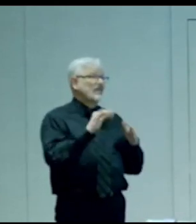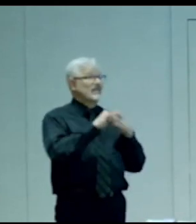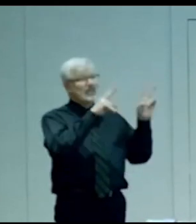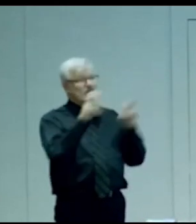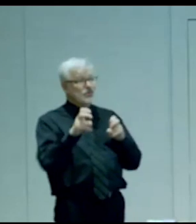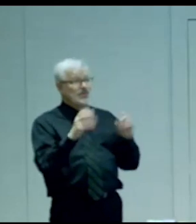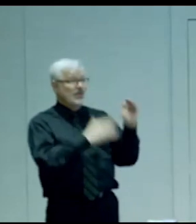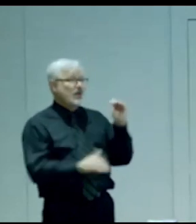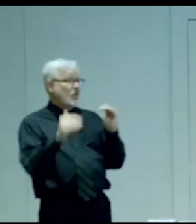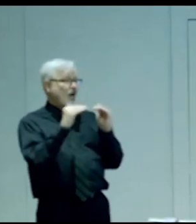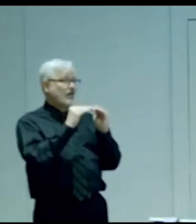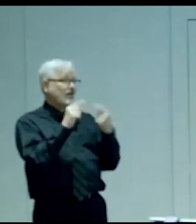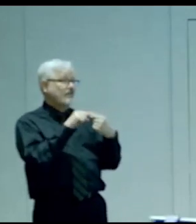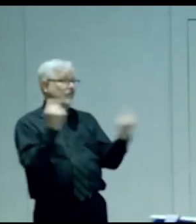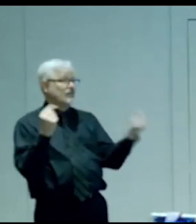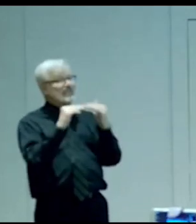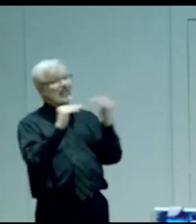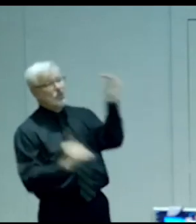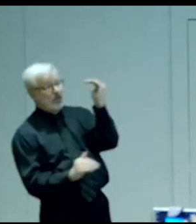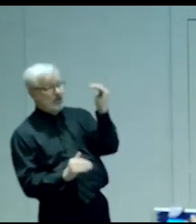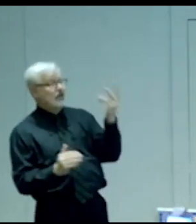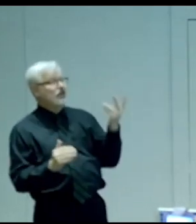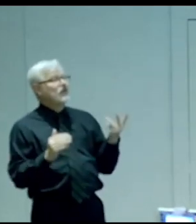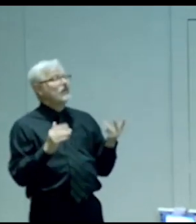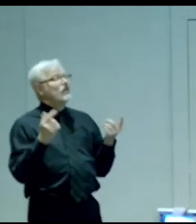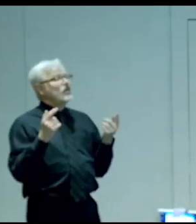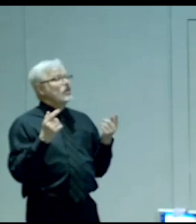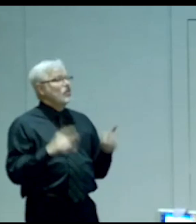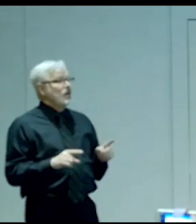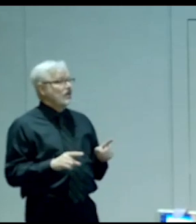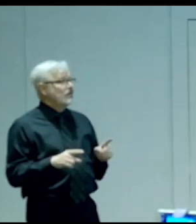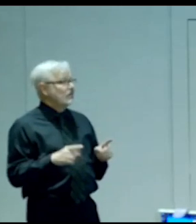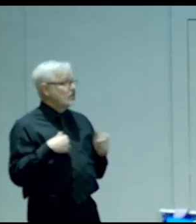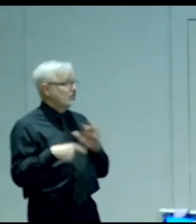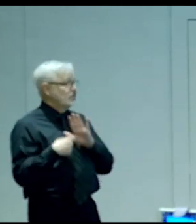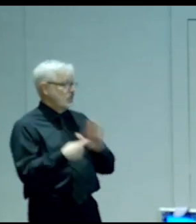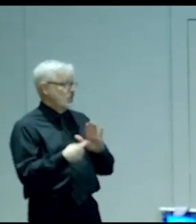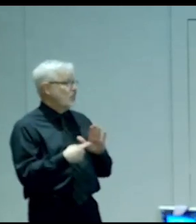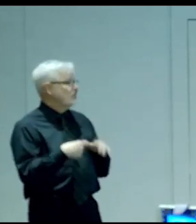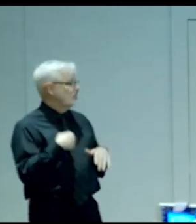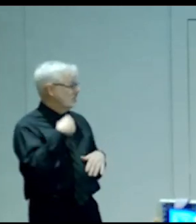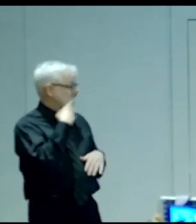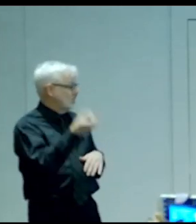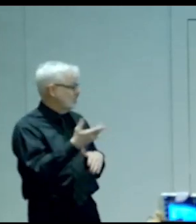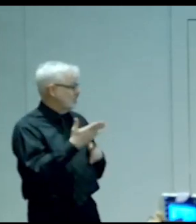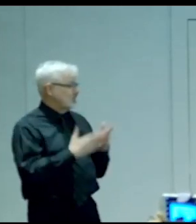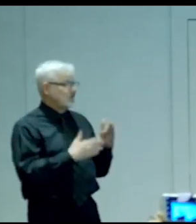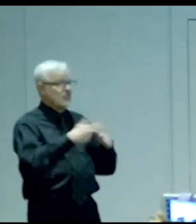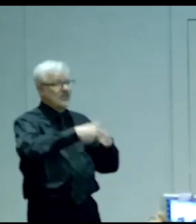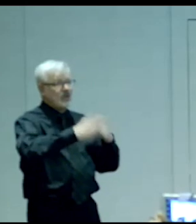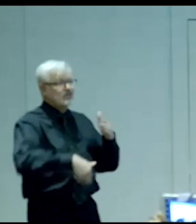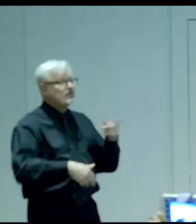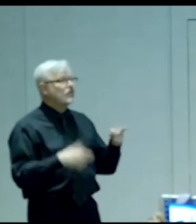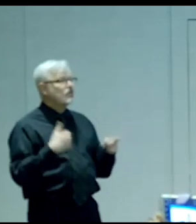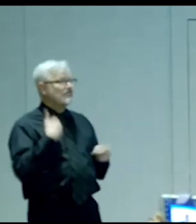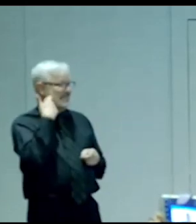and inequality. And to show you that, I want to share with you some results. We